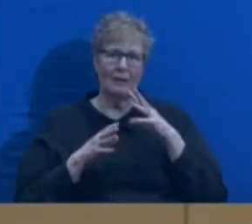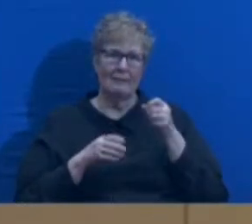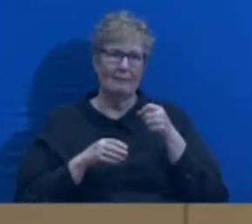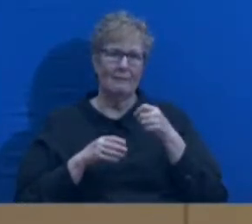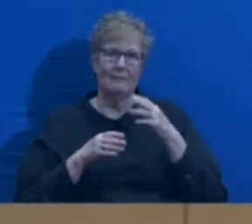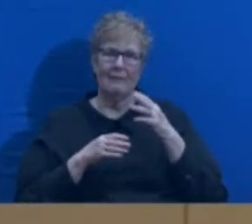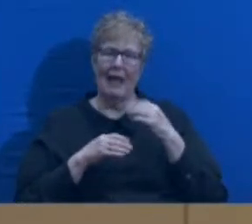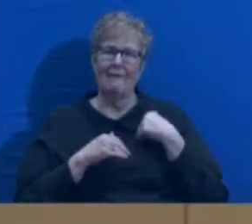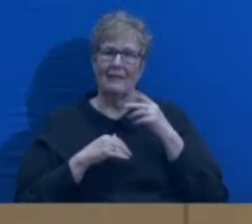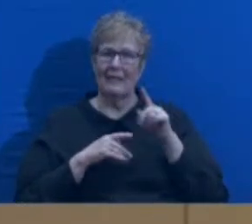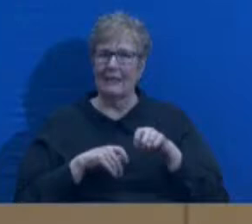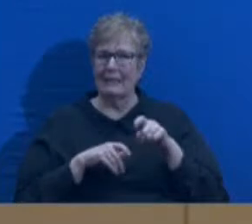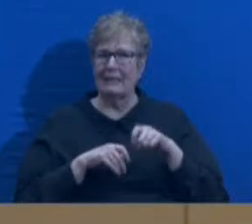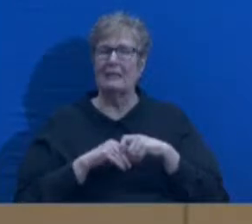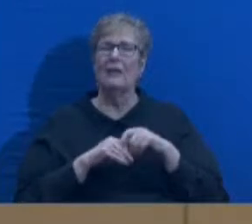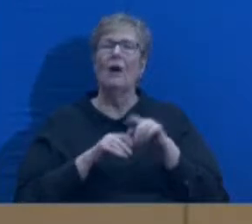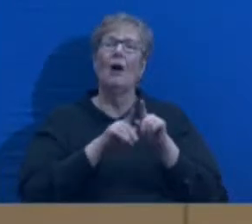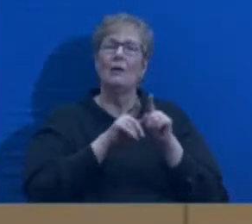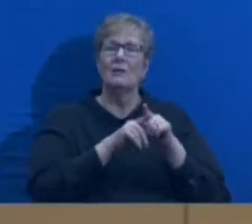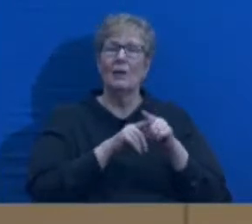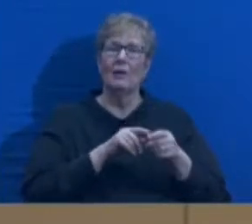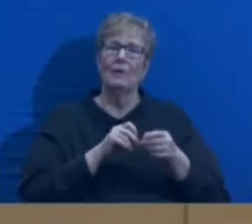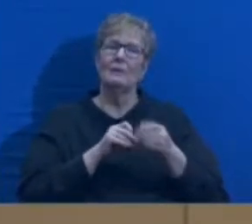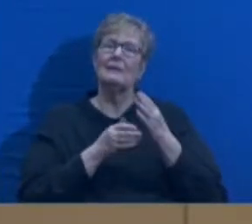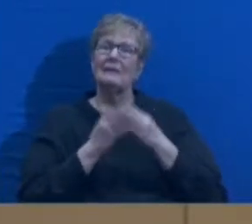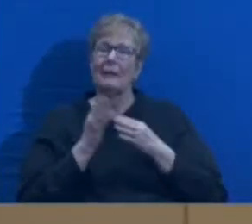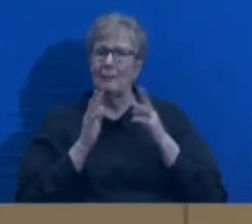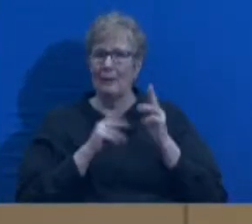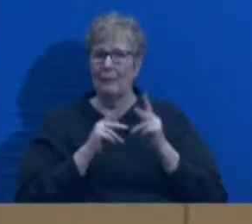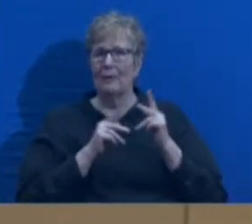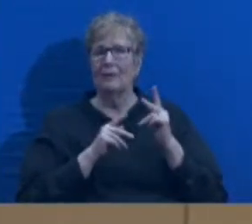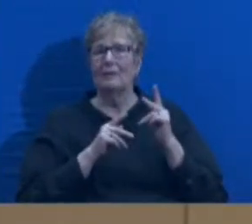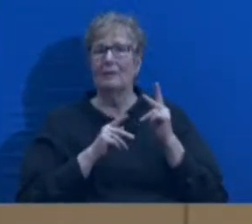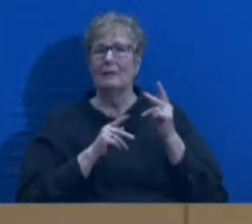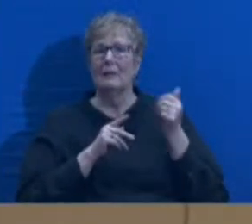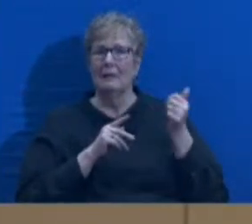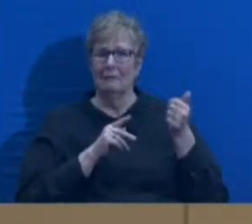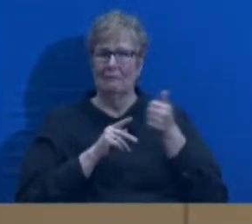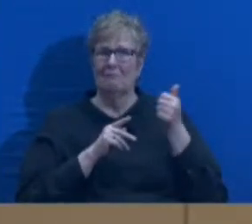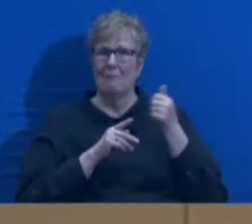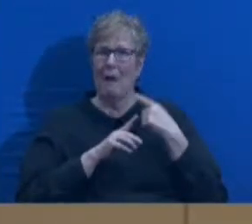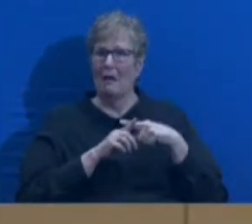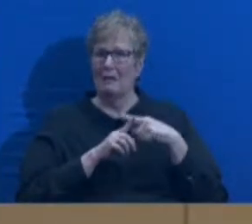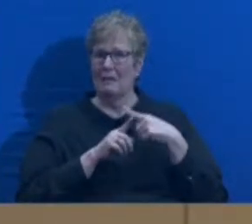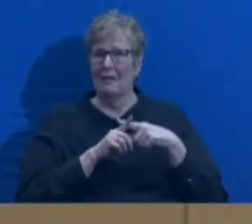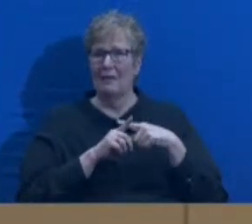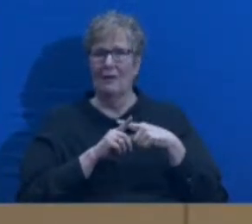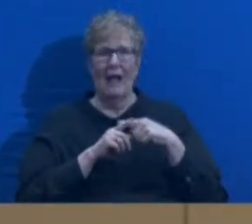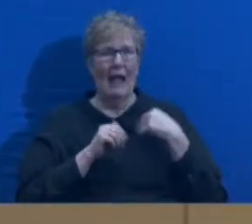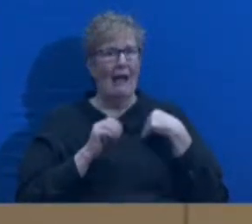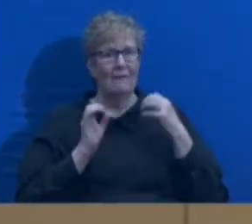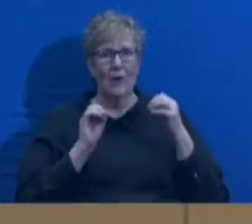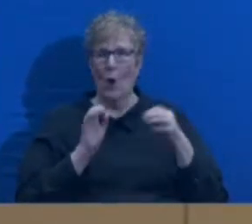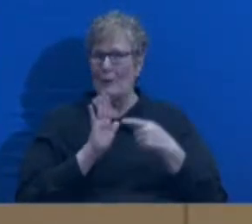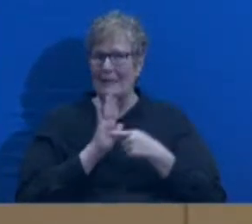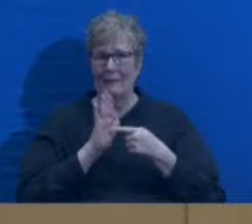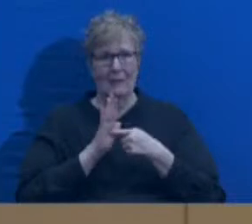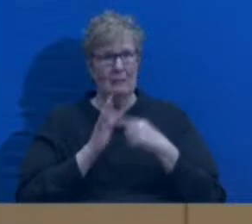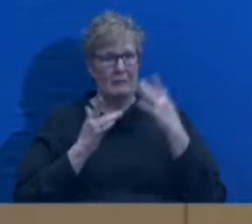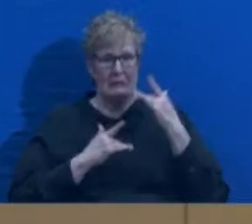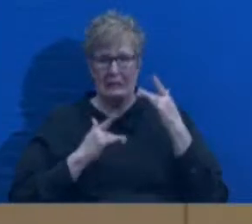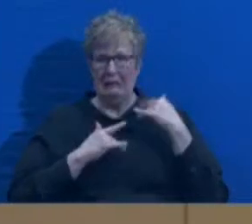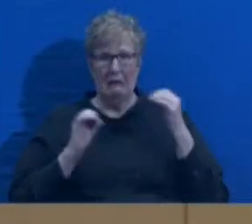tested. We also know that a percentage of our people who are positive are asymptomatic,